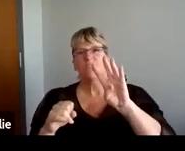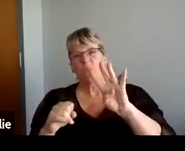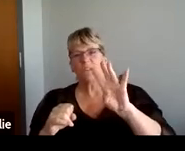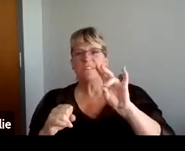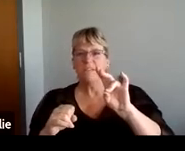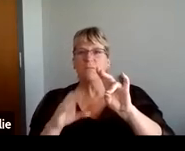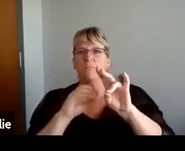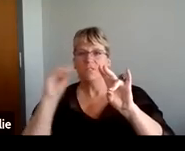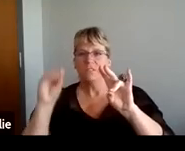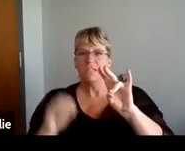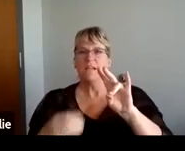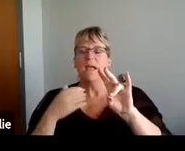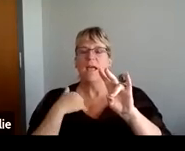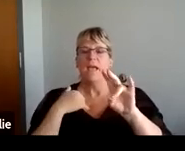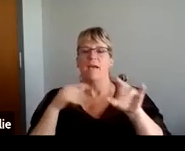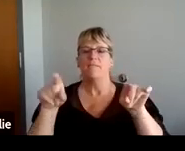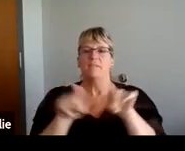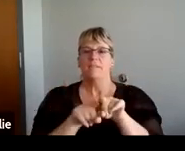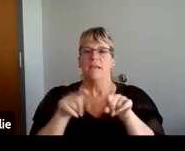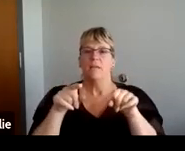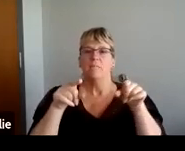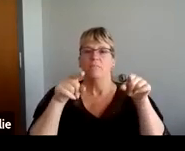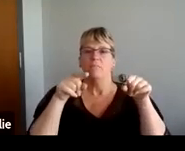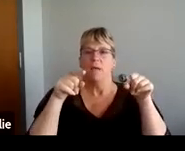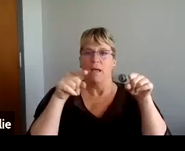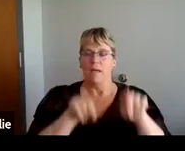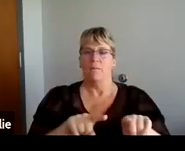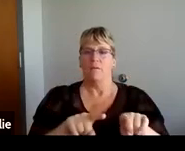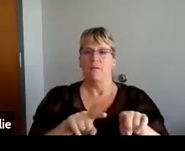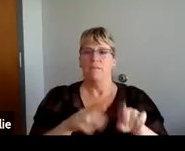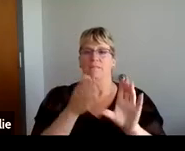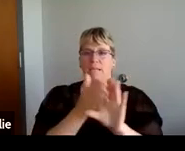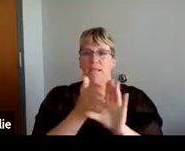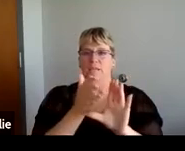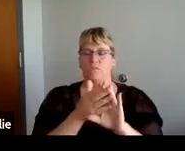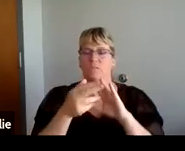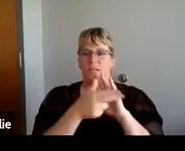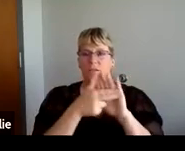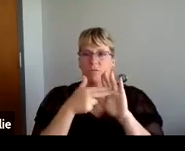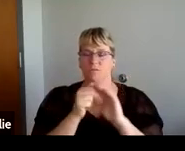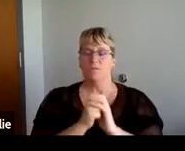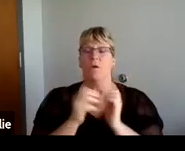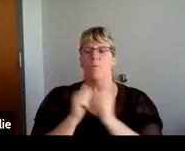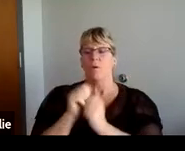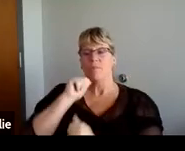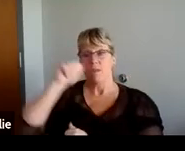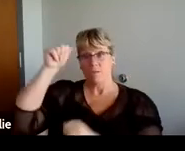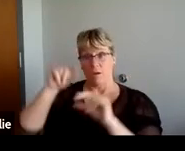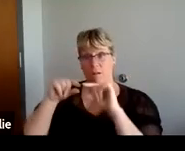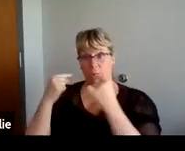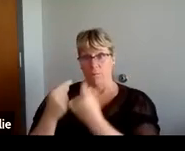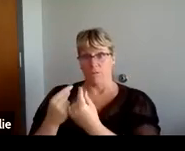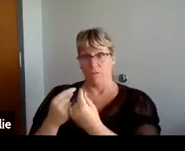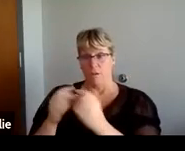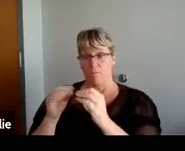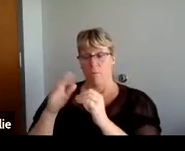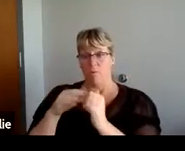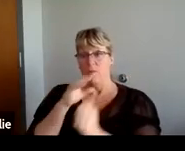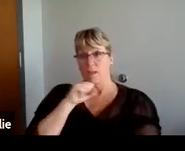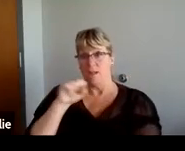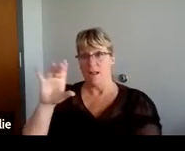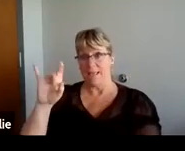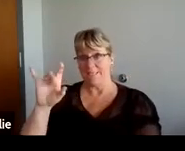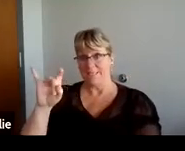47% also had a co-occurring psychiatric diagnosis. Among our adult population over the age of 18,